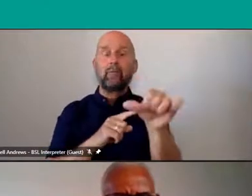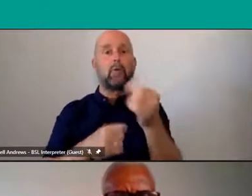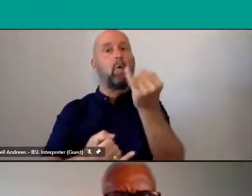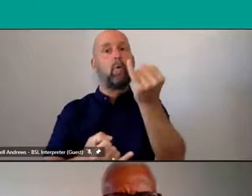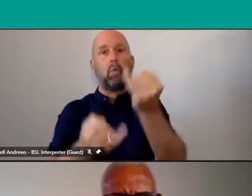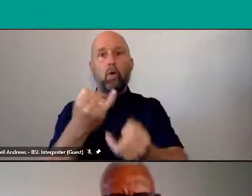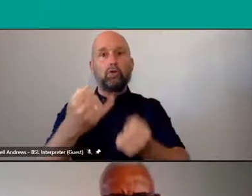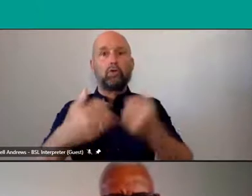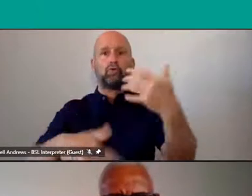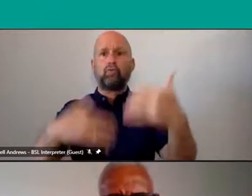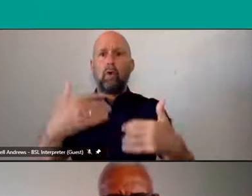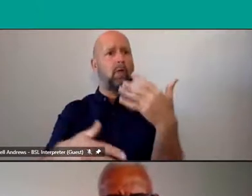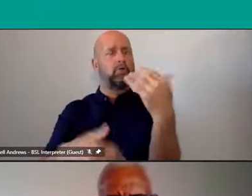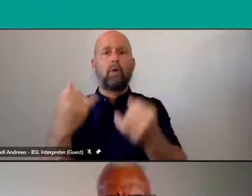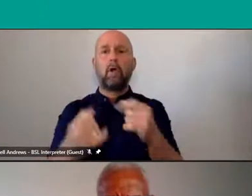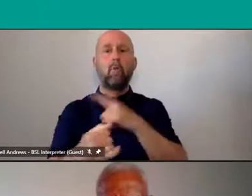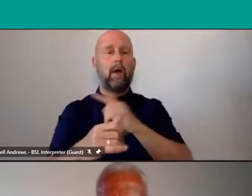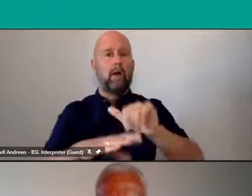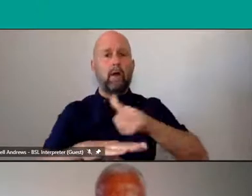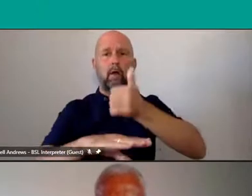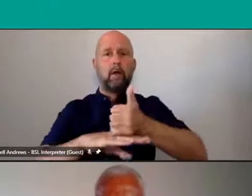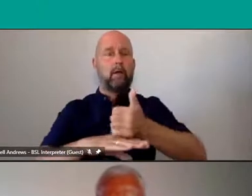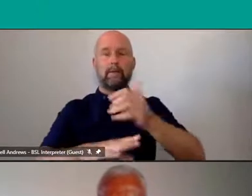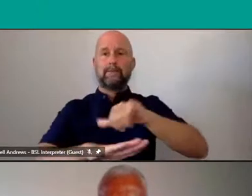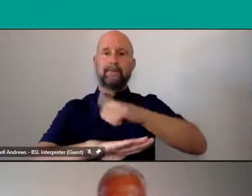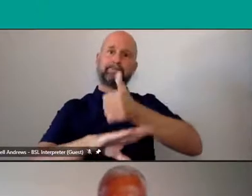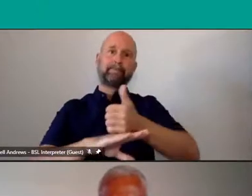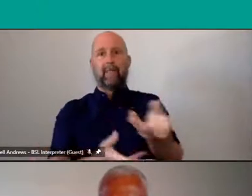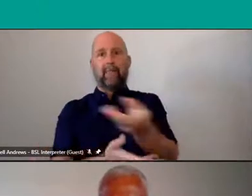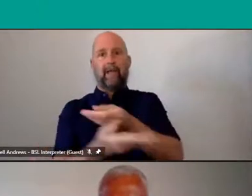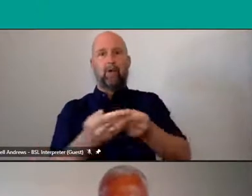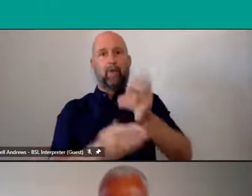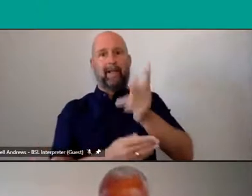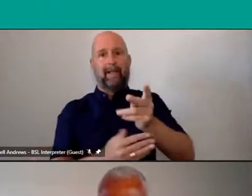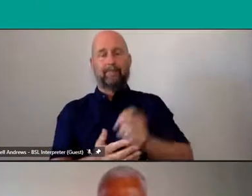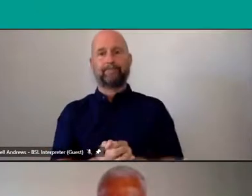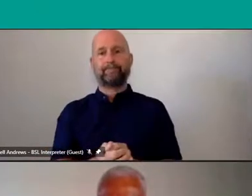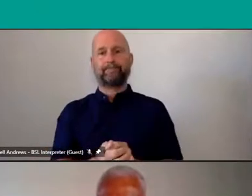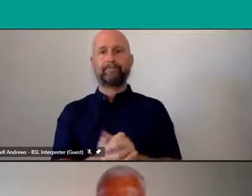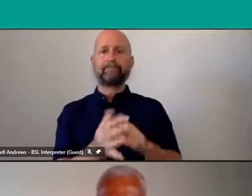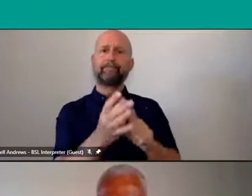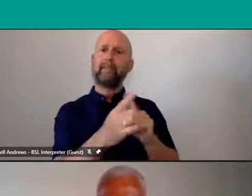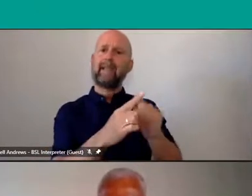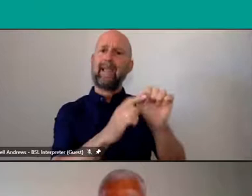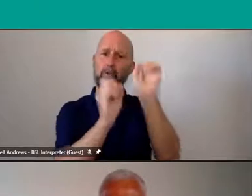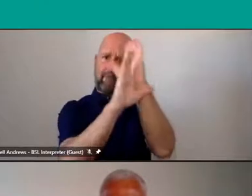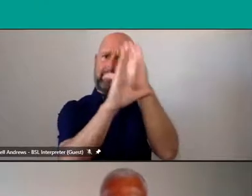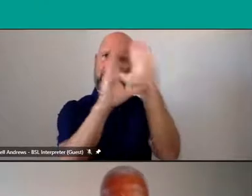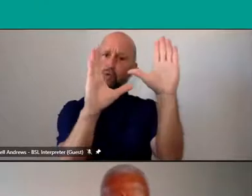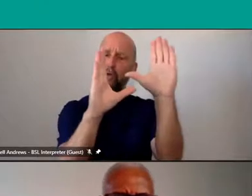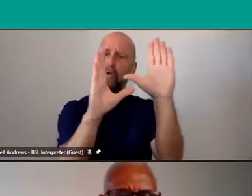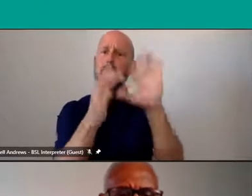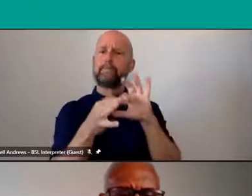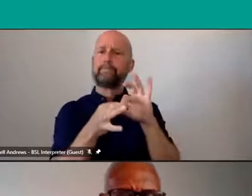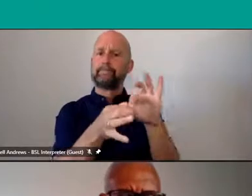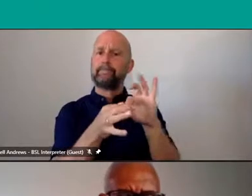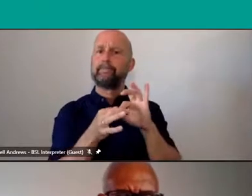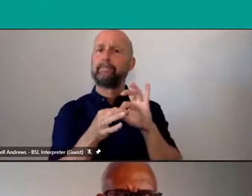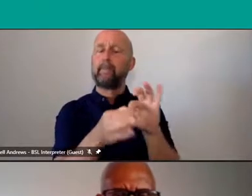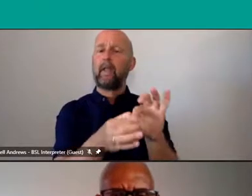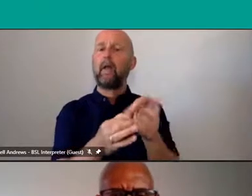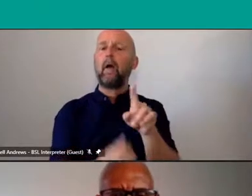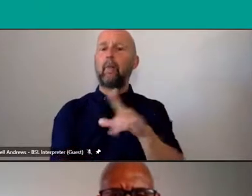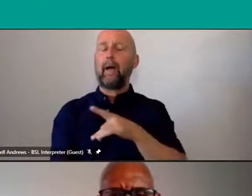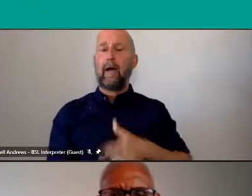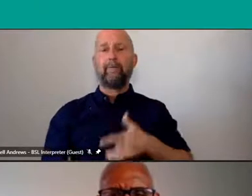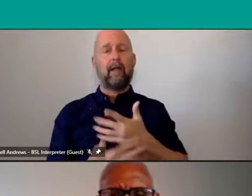as we rebuild our economy. And Kate, I share your vision, but I equally realise that there is a tremendous